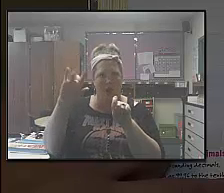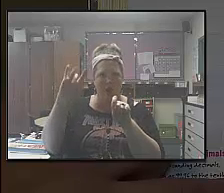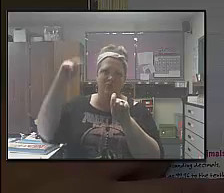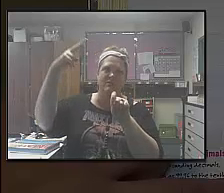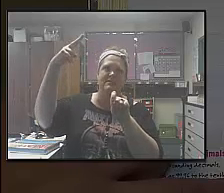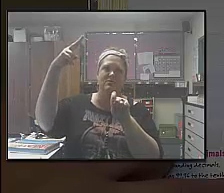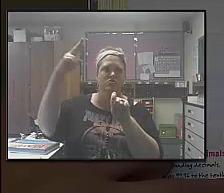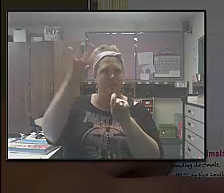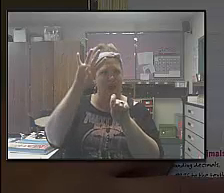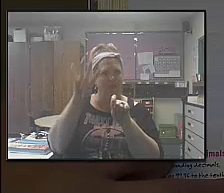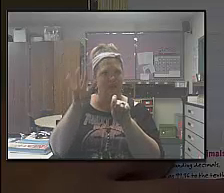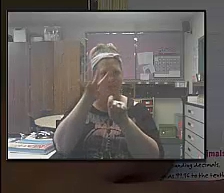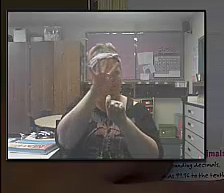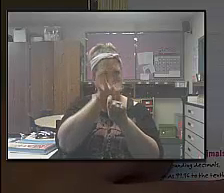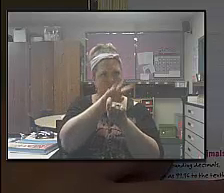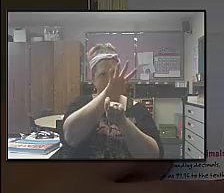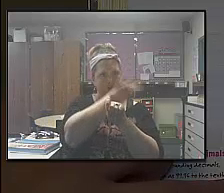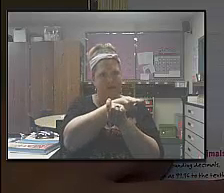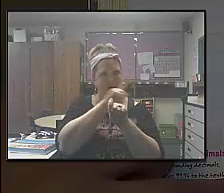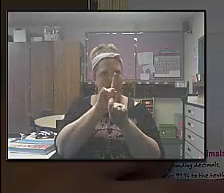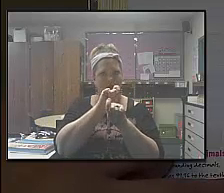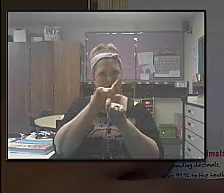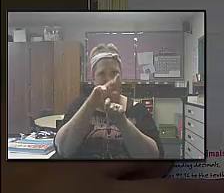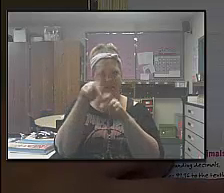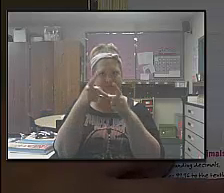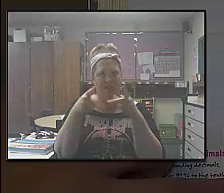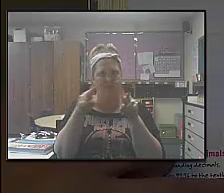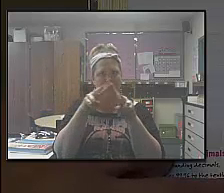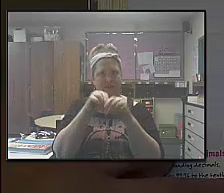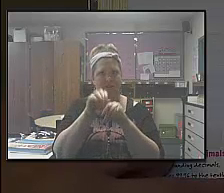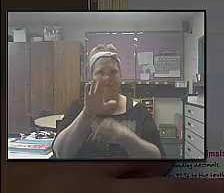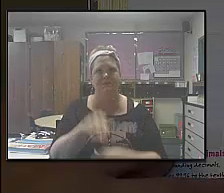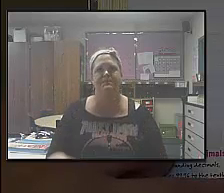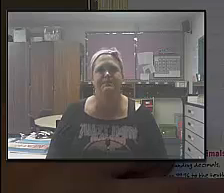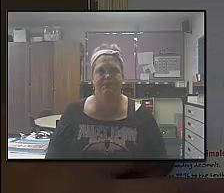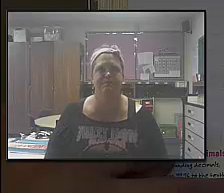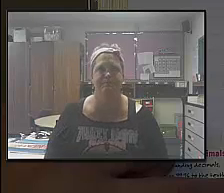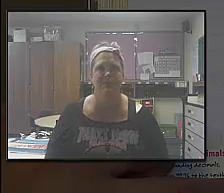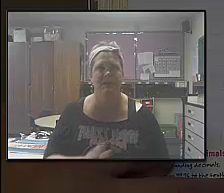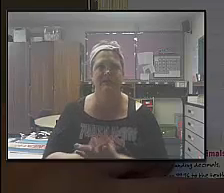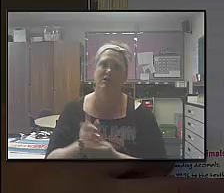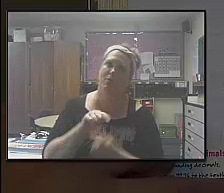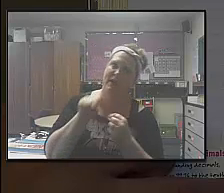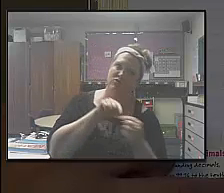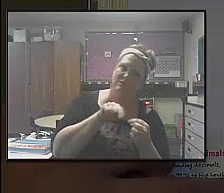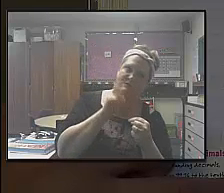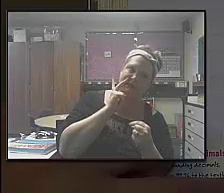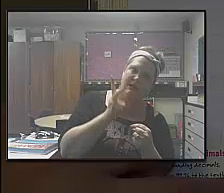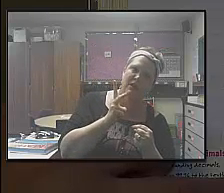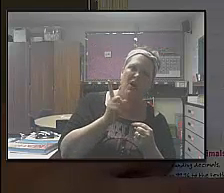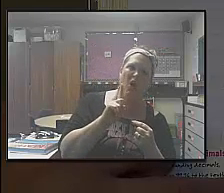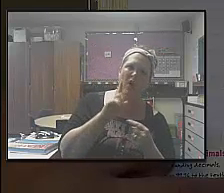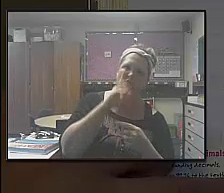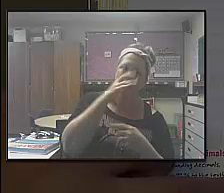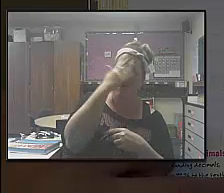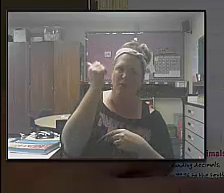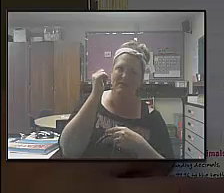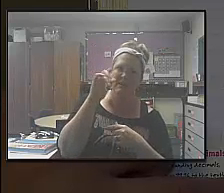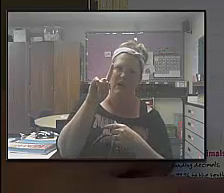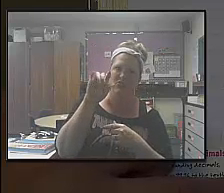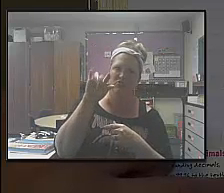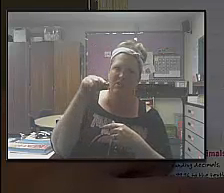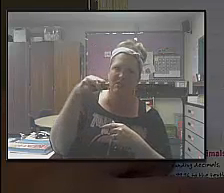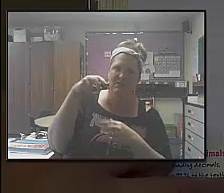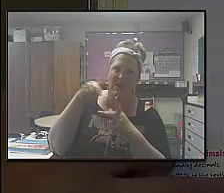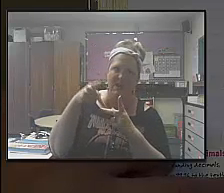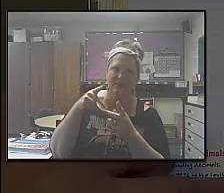to go in a straight line. You don't want it to be all cattywampus and like a button over here and a button over here and a button over here. So think, these are the